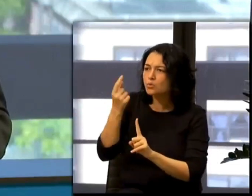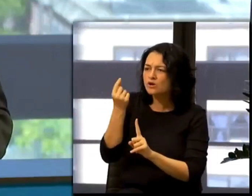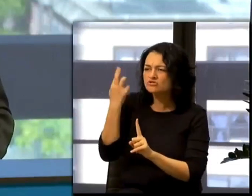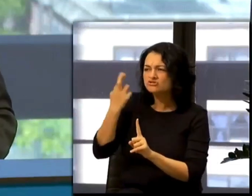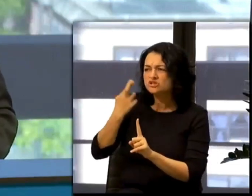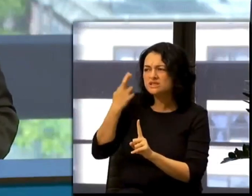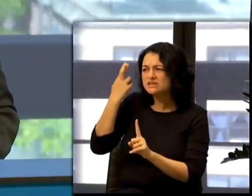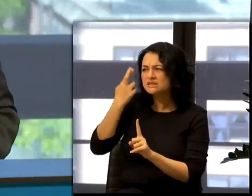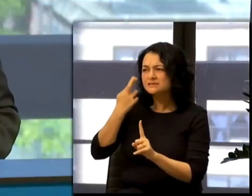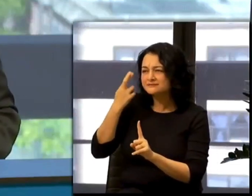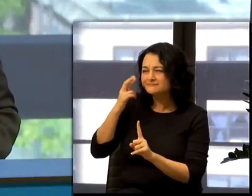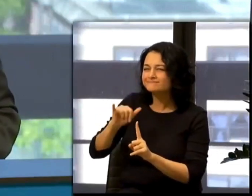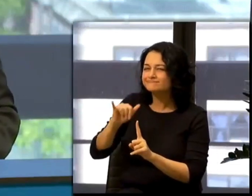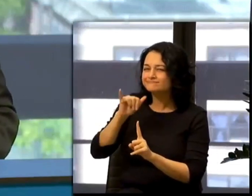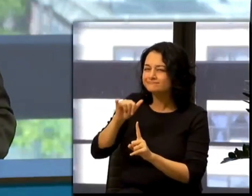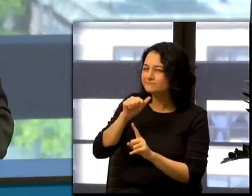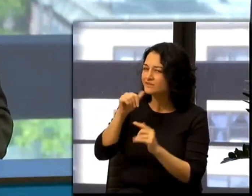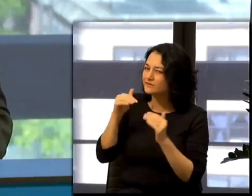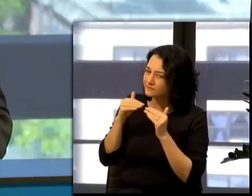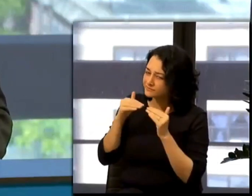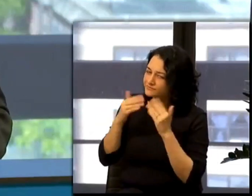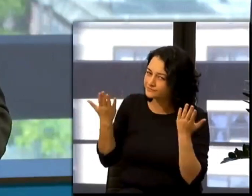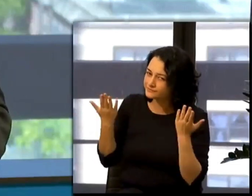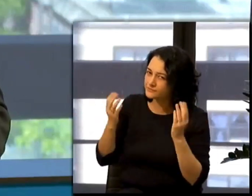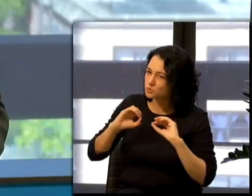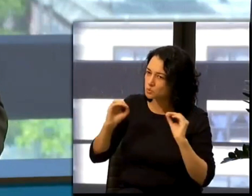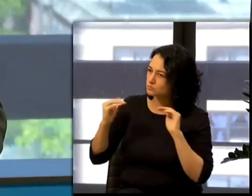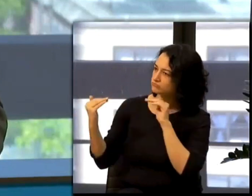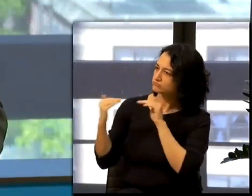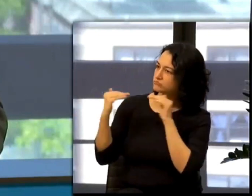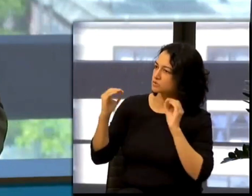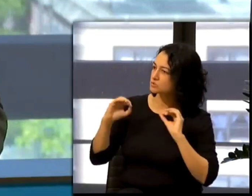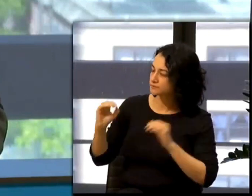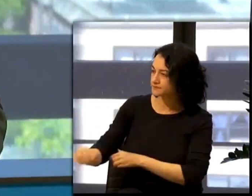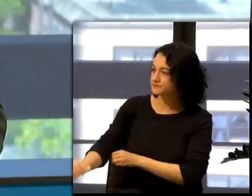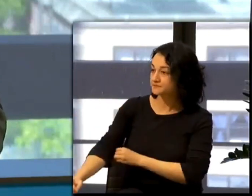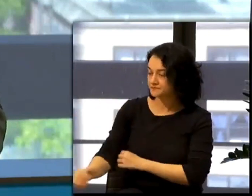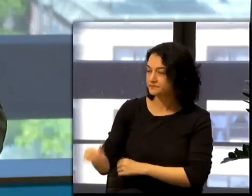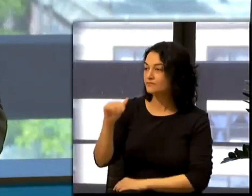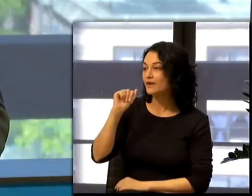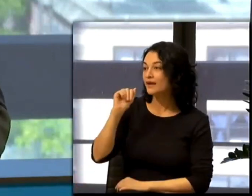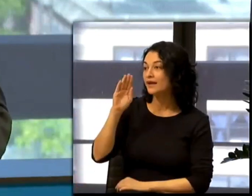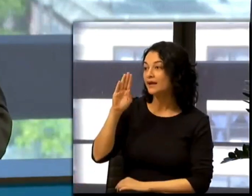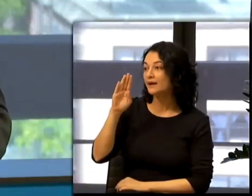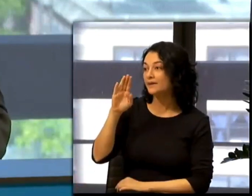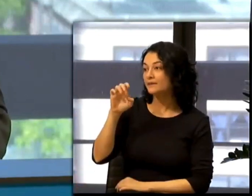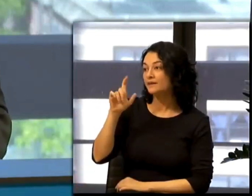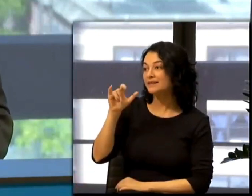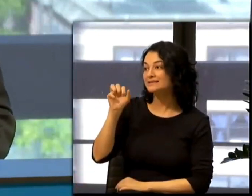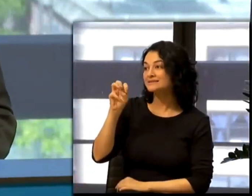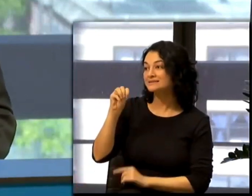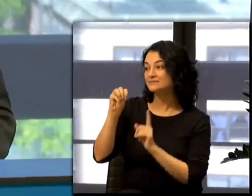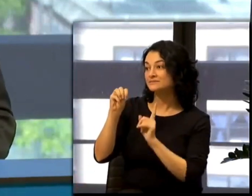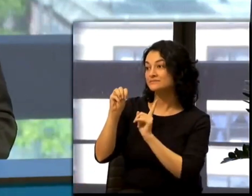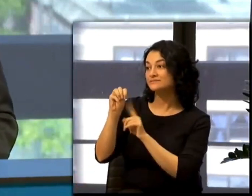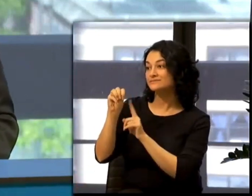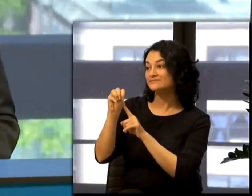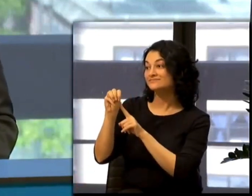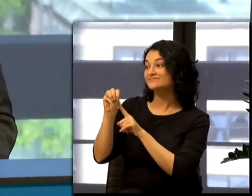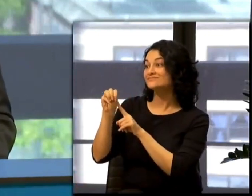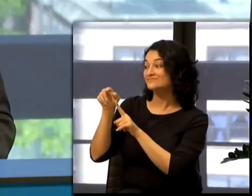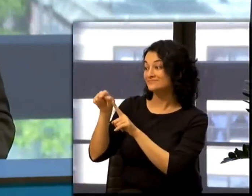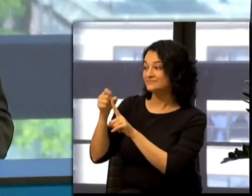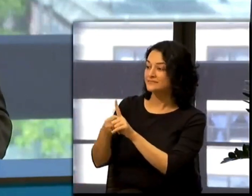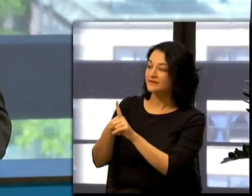that ableism is an essential element of ageism. As Rhonda indicated, most